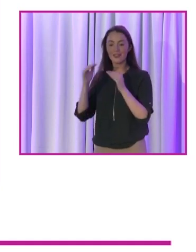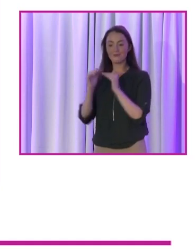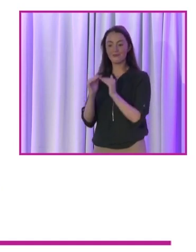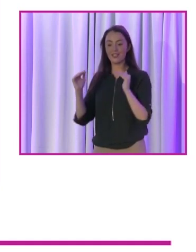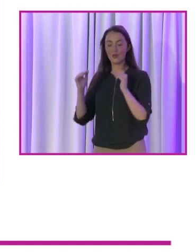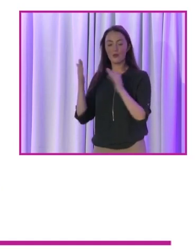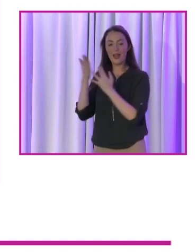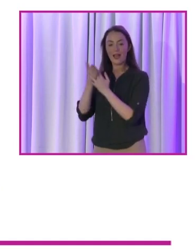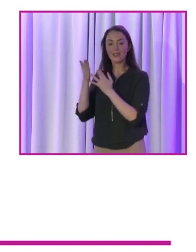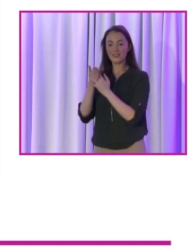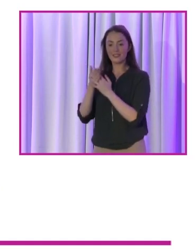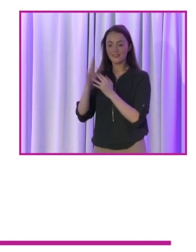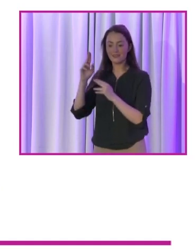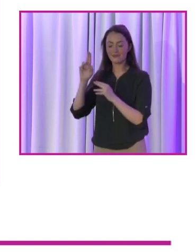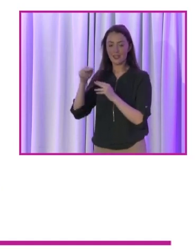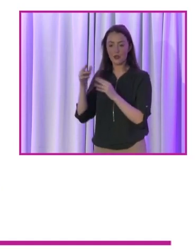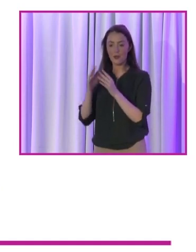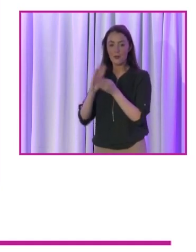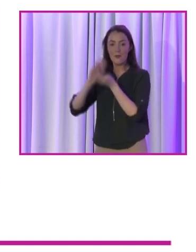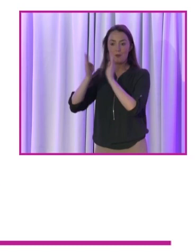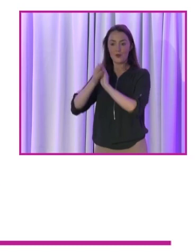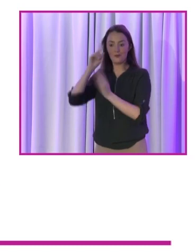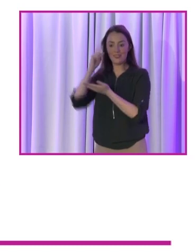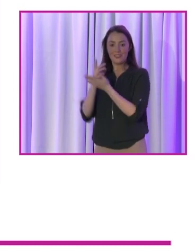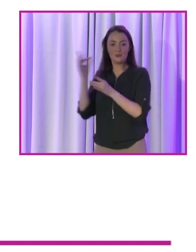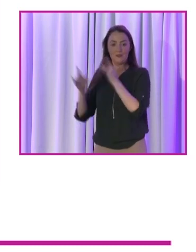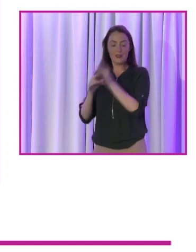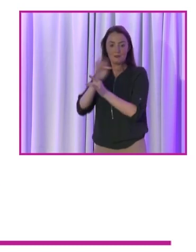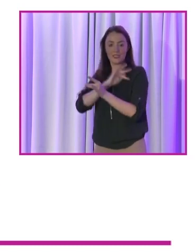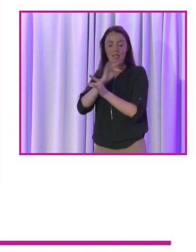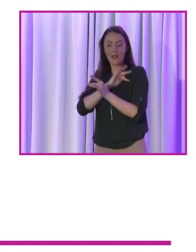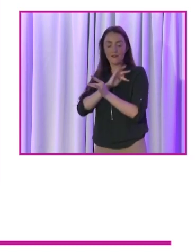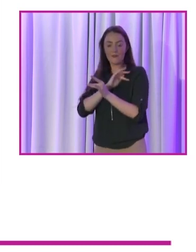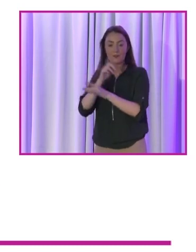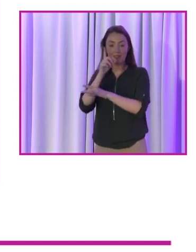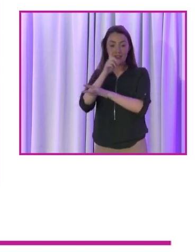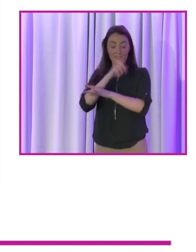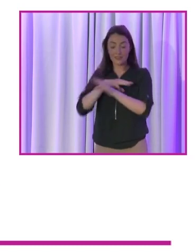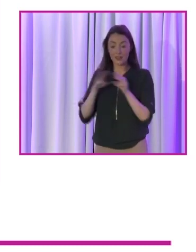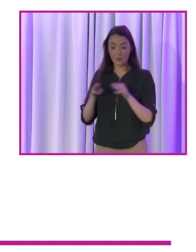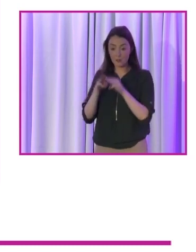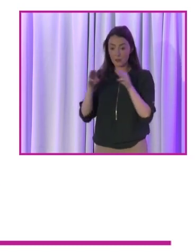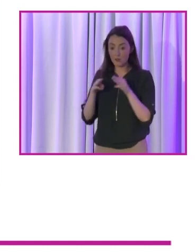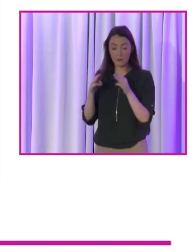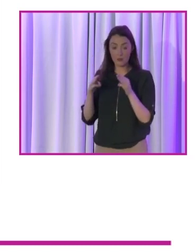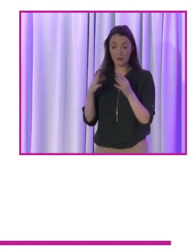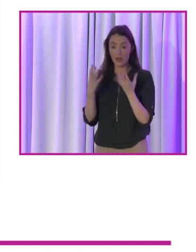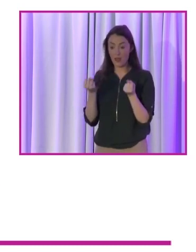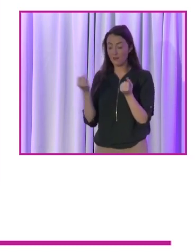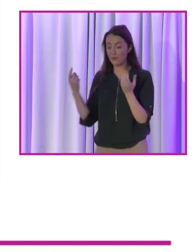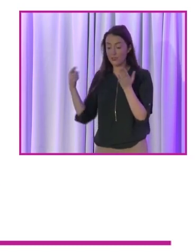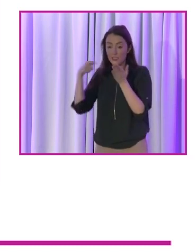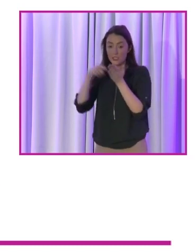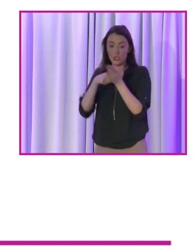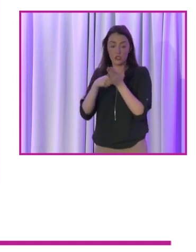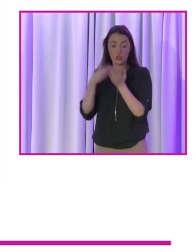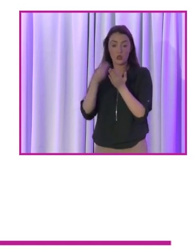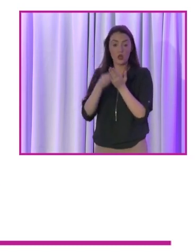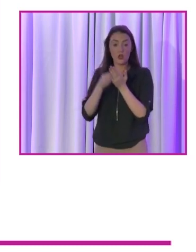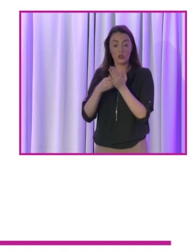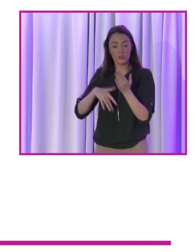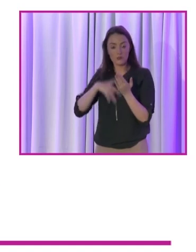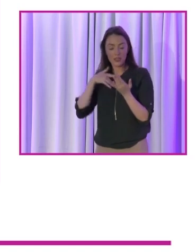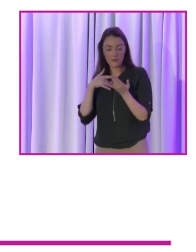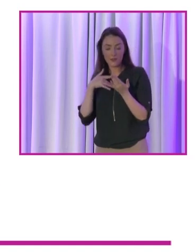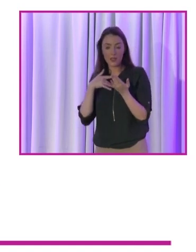becoming decision makers themselves. Disabled people already face additional cost to living, and these additional